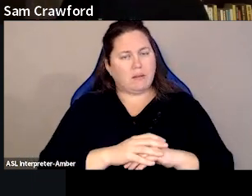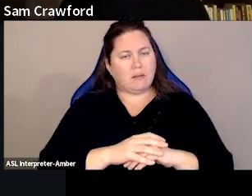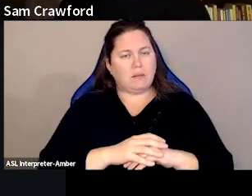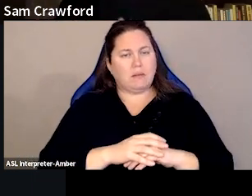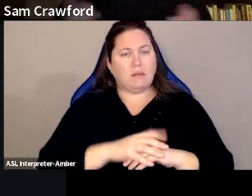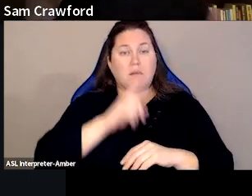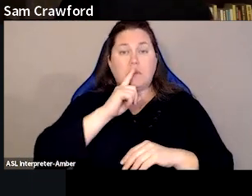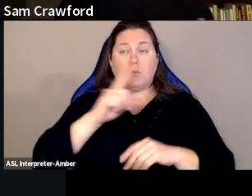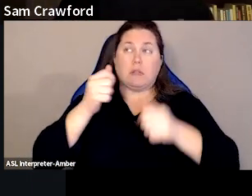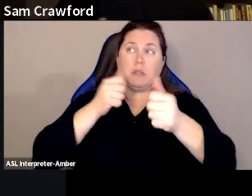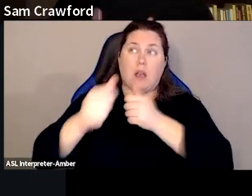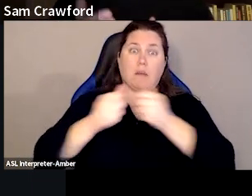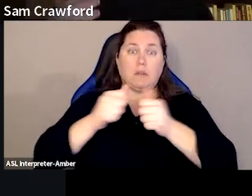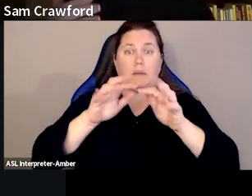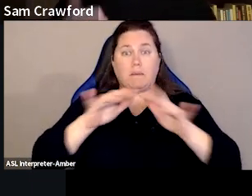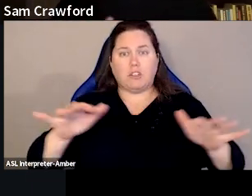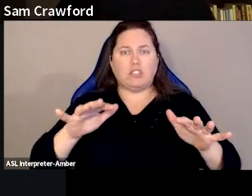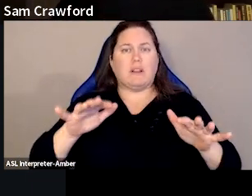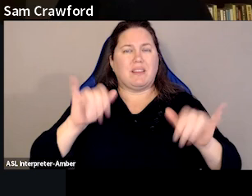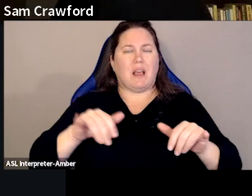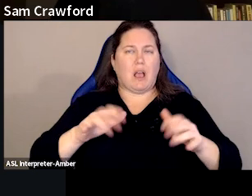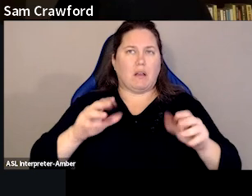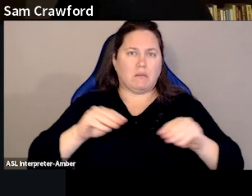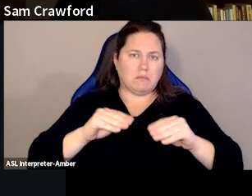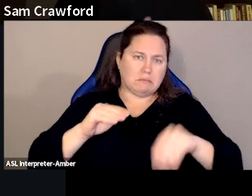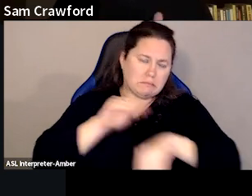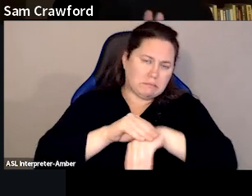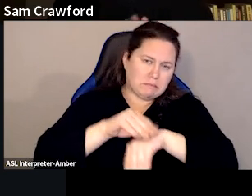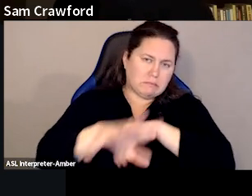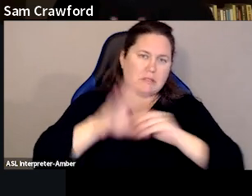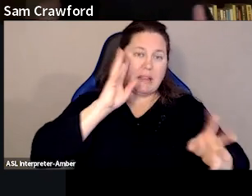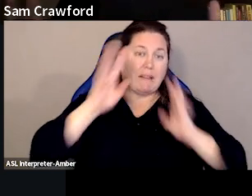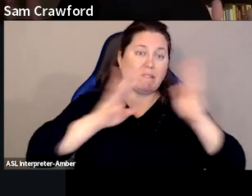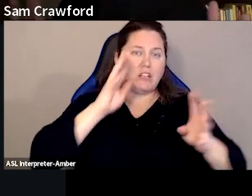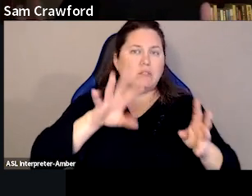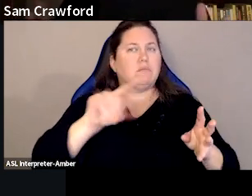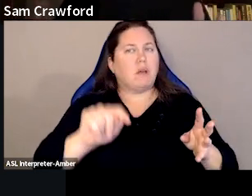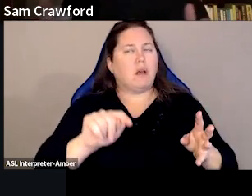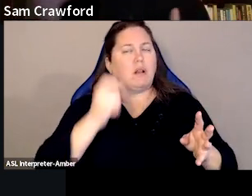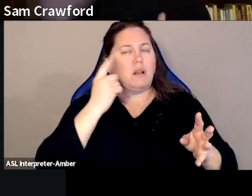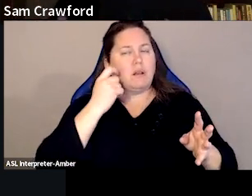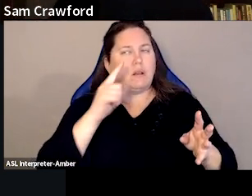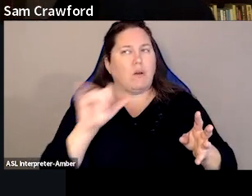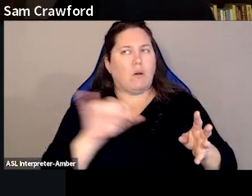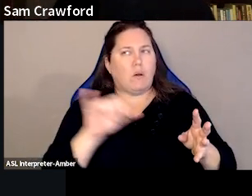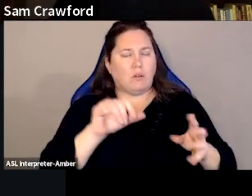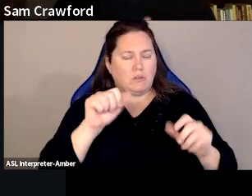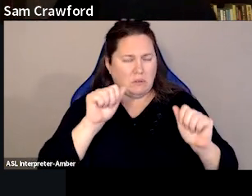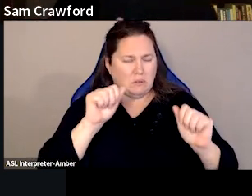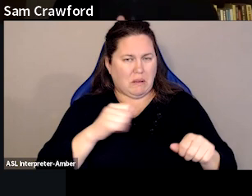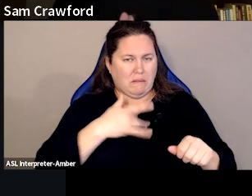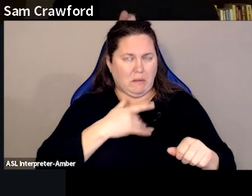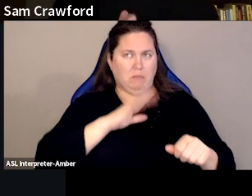of competition breeds innovation, but it can also stop us in our tracks before we've even had a chance to get the benefits of no